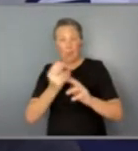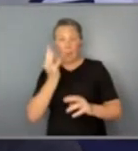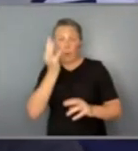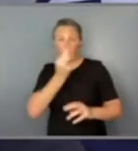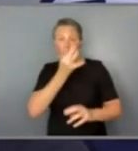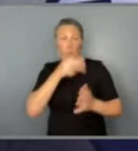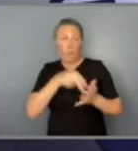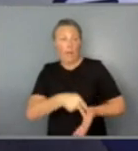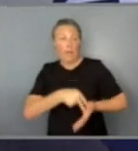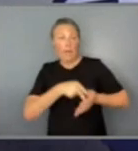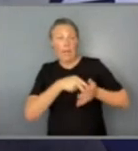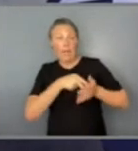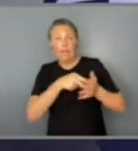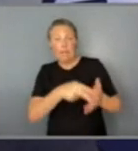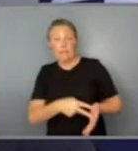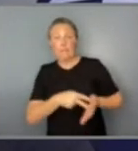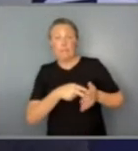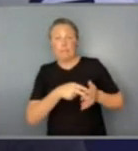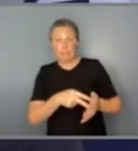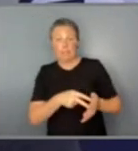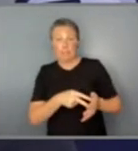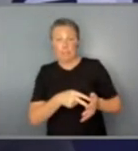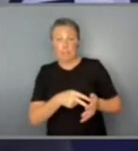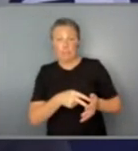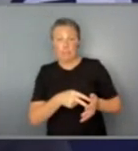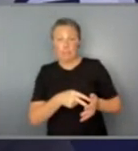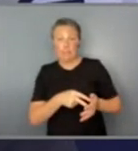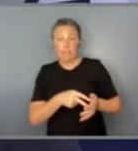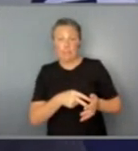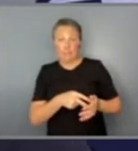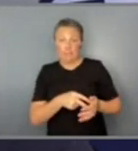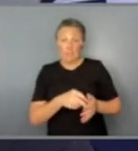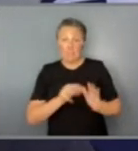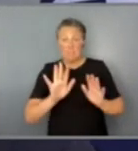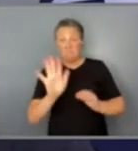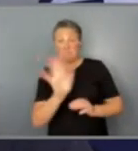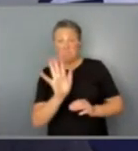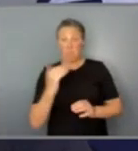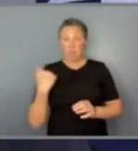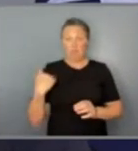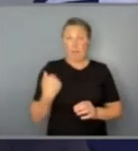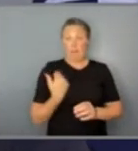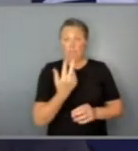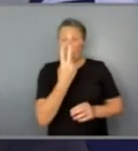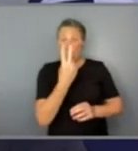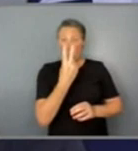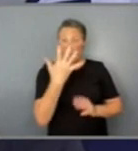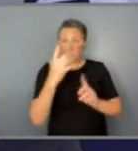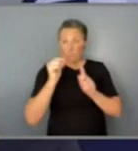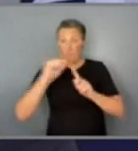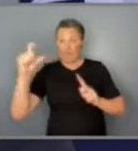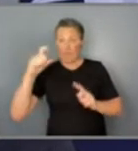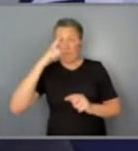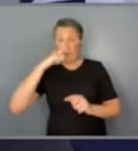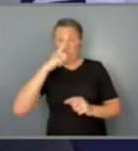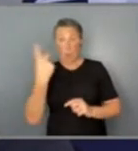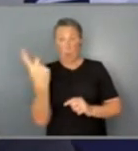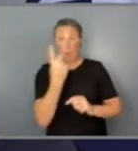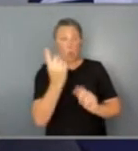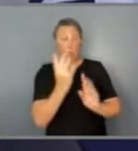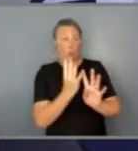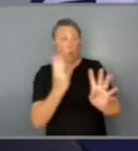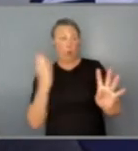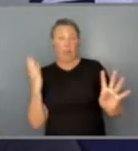20 to 25%, 1 in 5, 1 in 4 people waiting in those queues are not